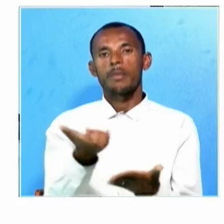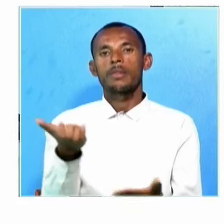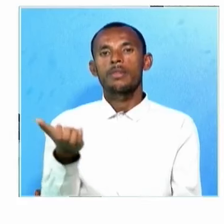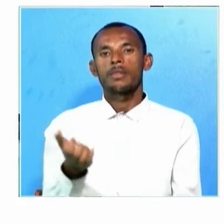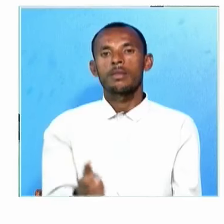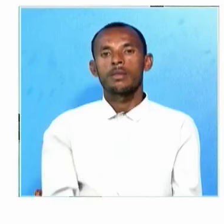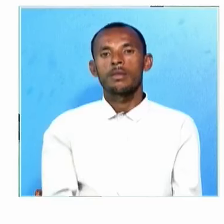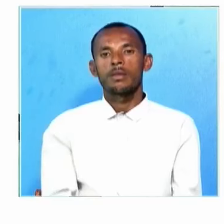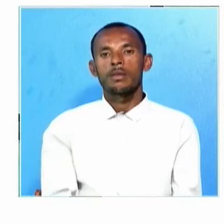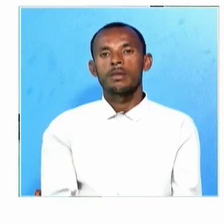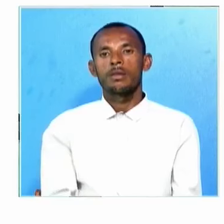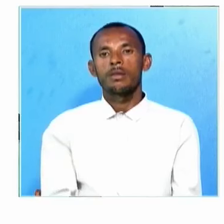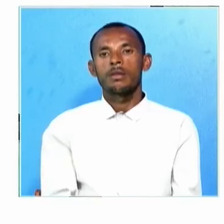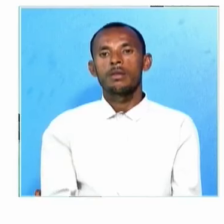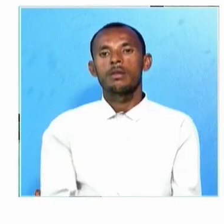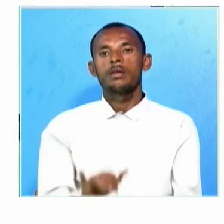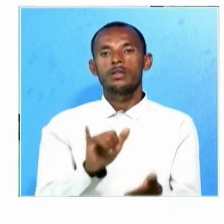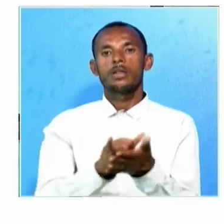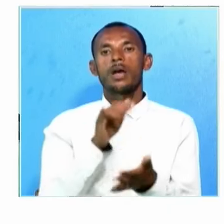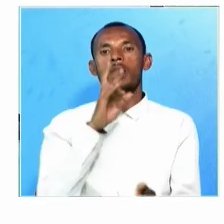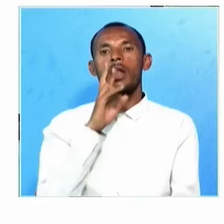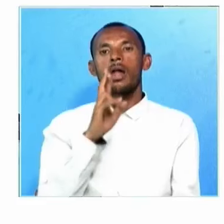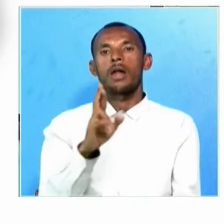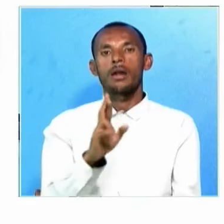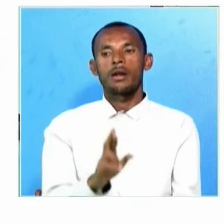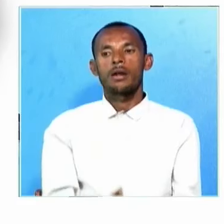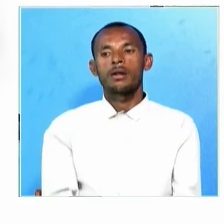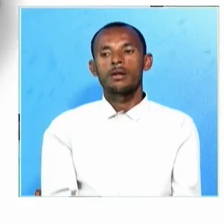elements that